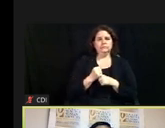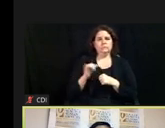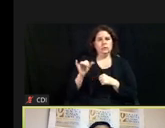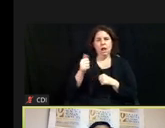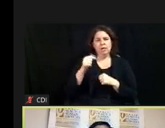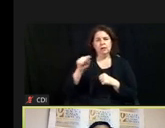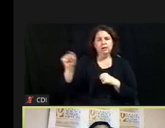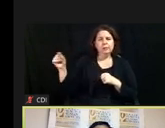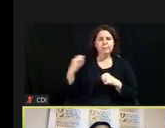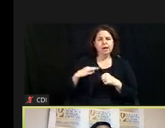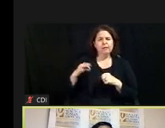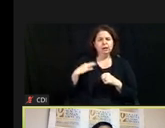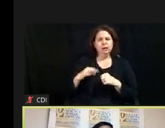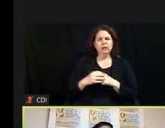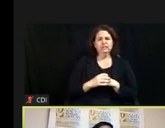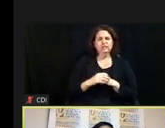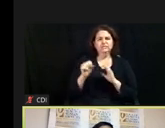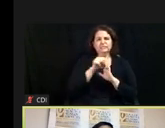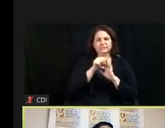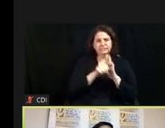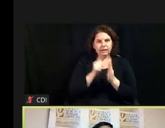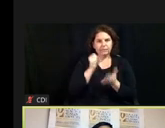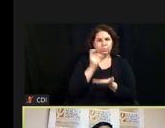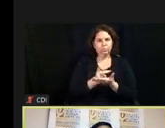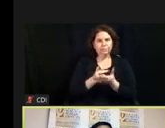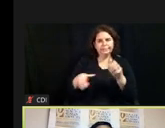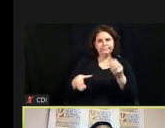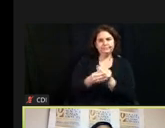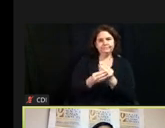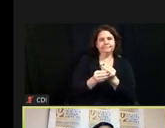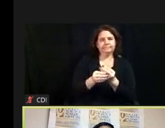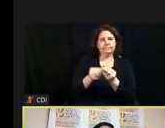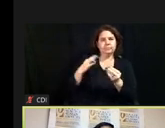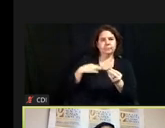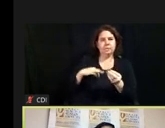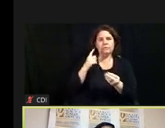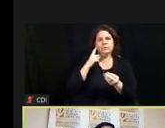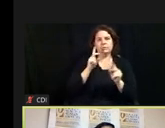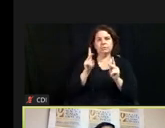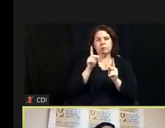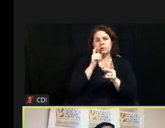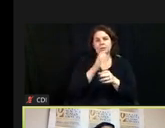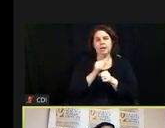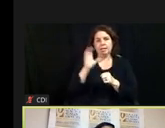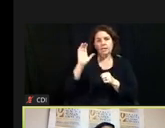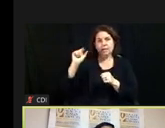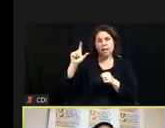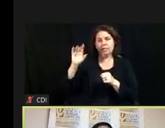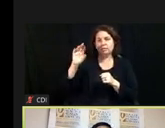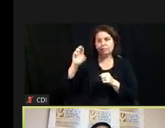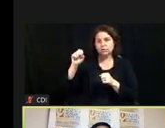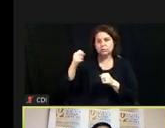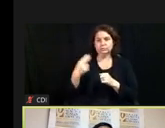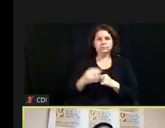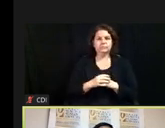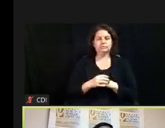has approved additional benefits for CalFresh recipients, adding to